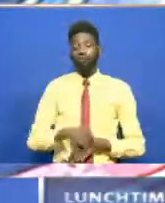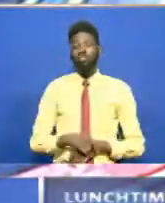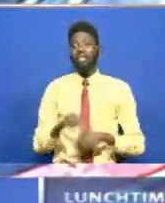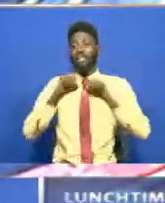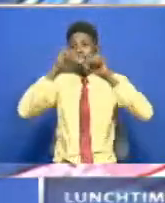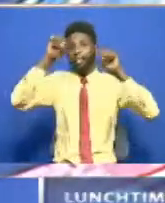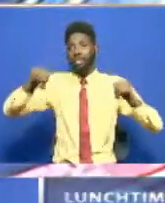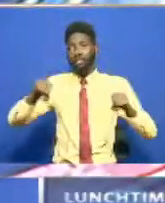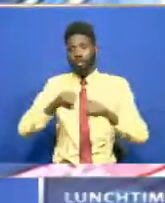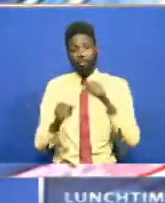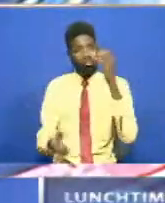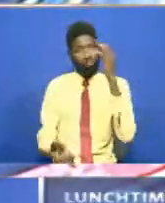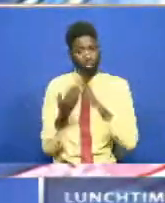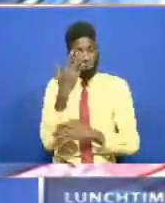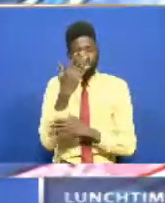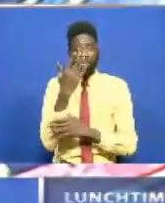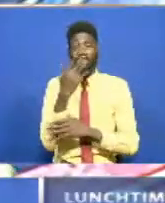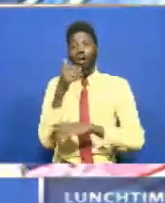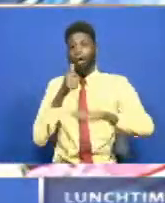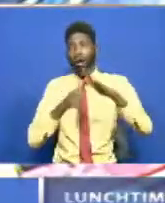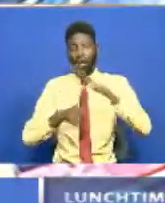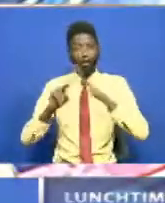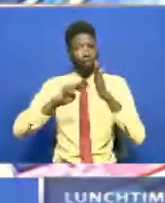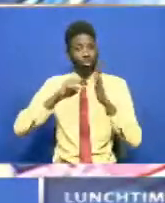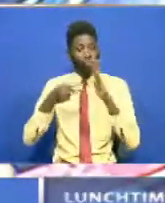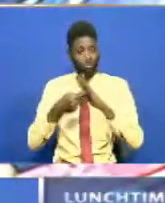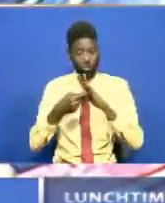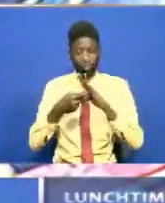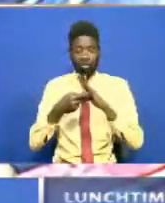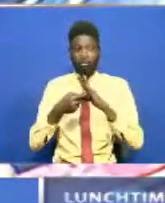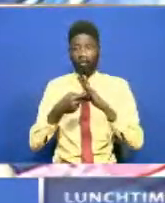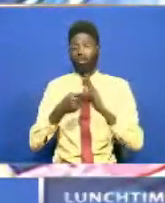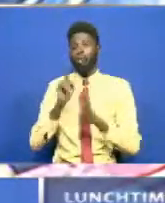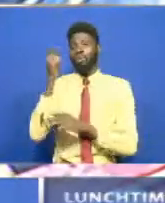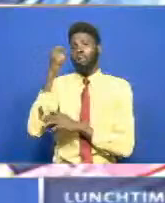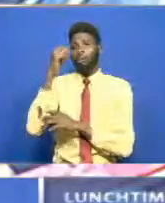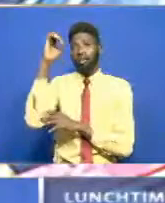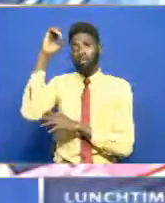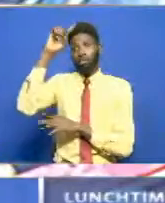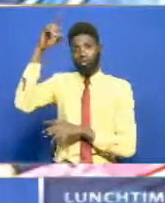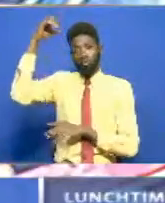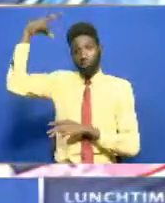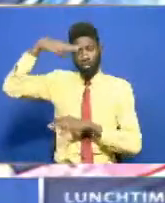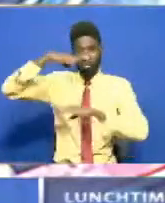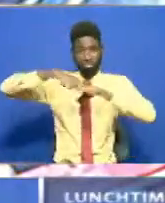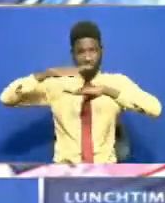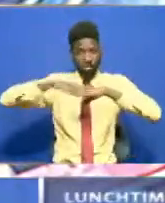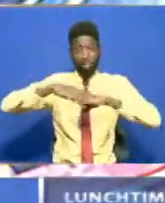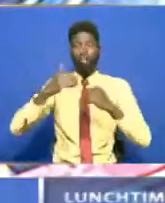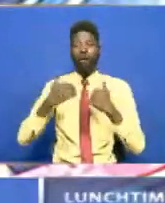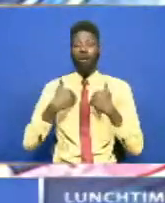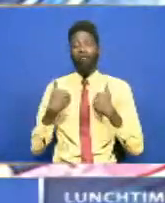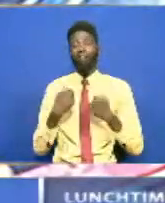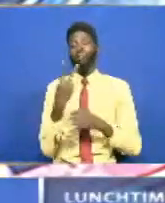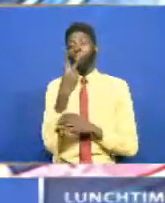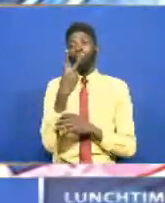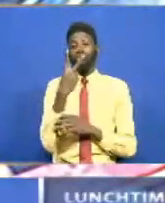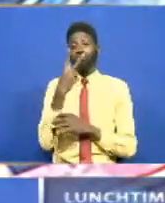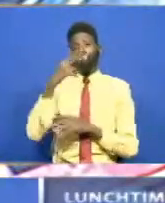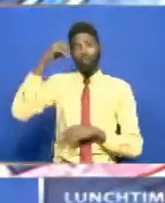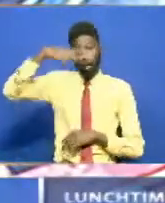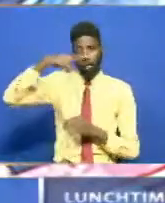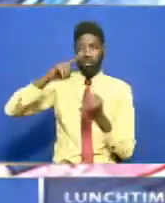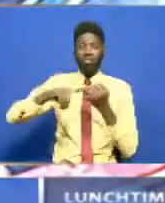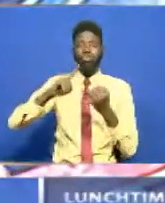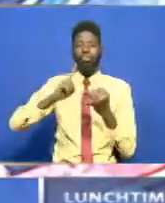the Kenya Off the Grid Solar Access Project will consist of at least 2 fixed lamps, a portable lamp, a radio and mobile